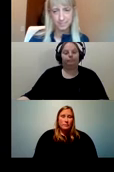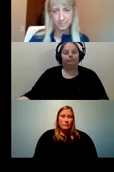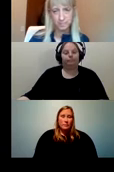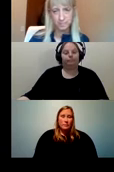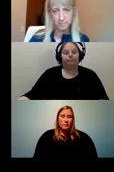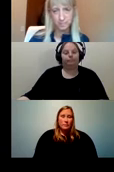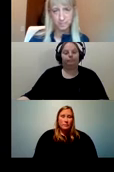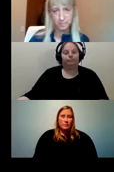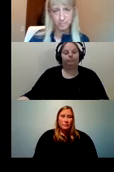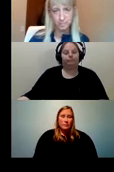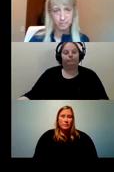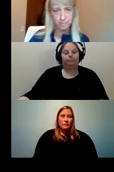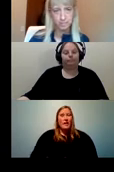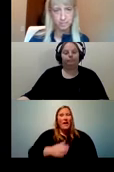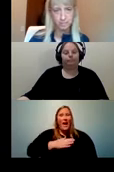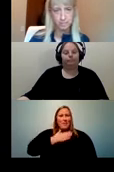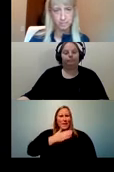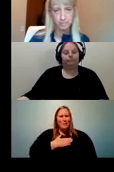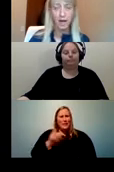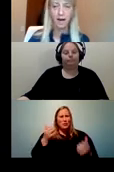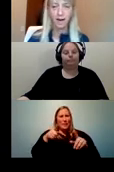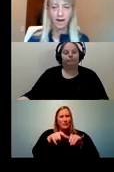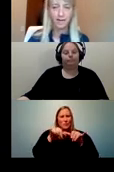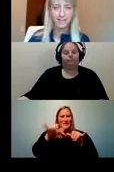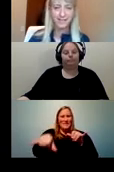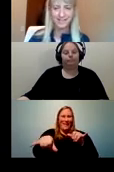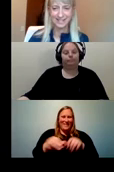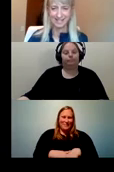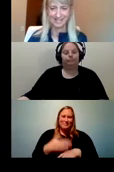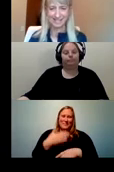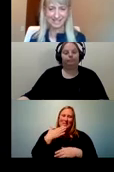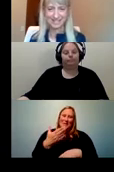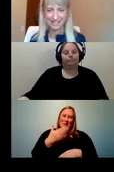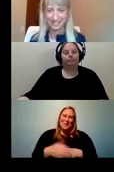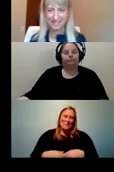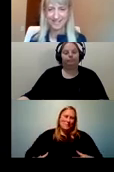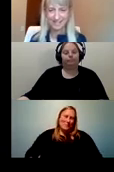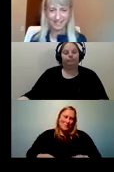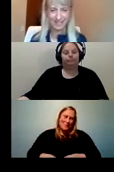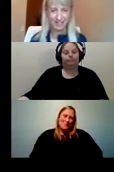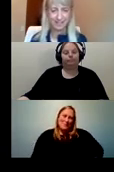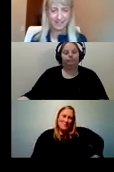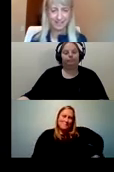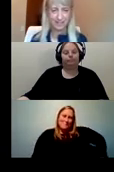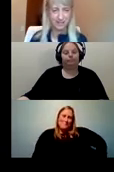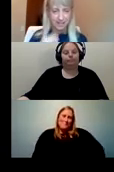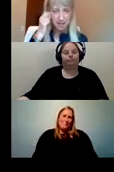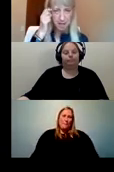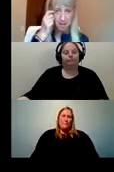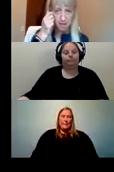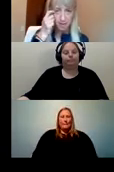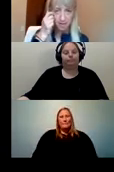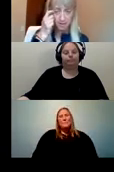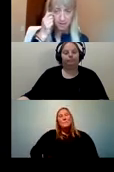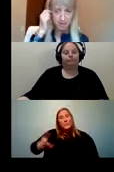I'm really glad so many of you stayed. Ah, thank you. That's nice. Amazing presentation. You're